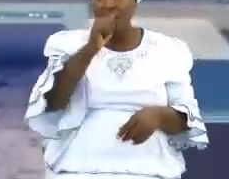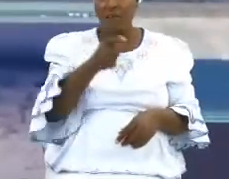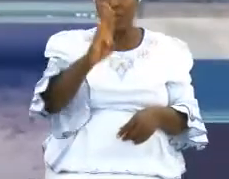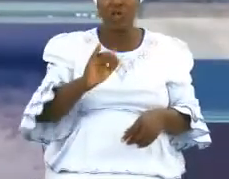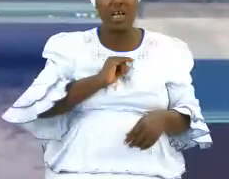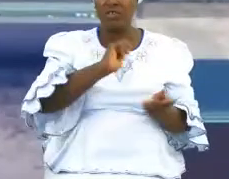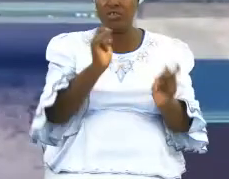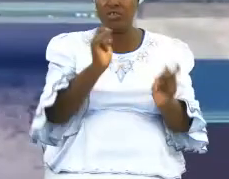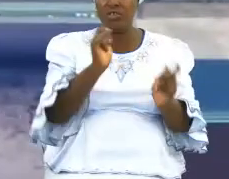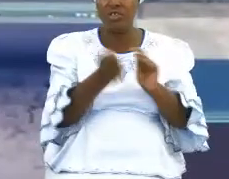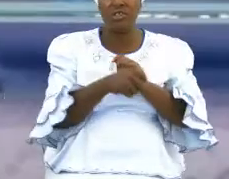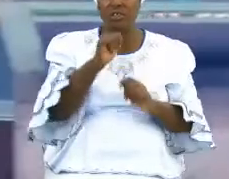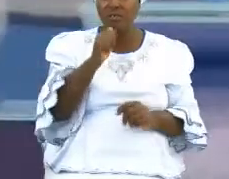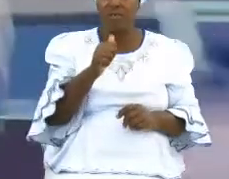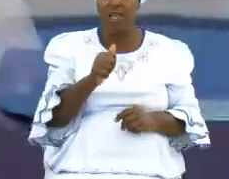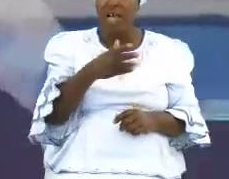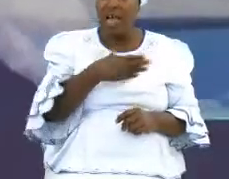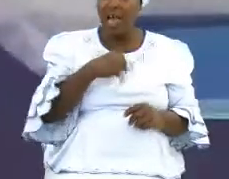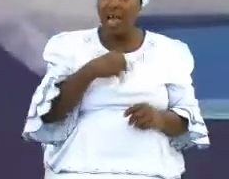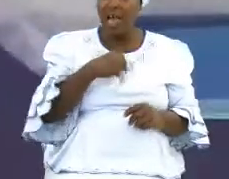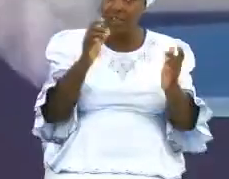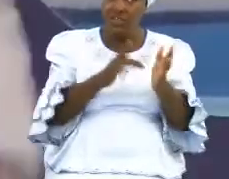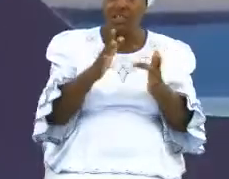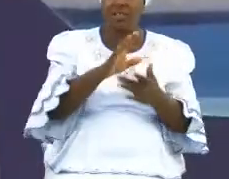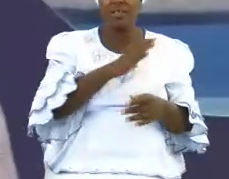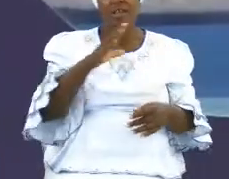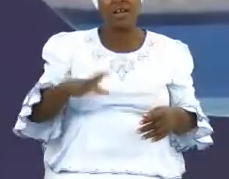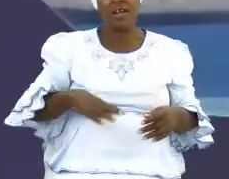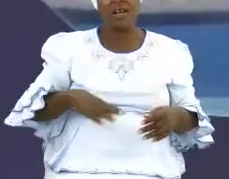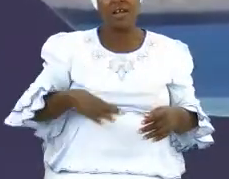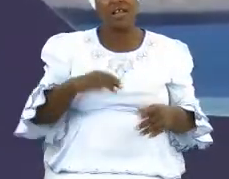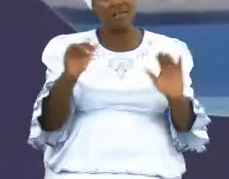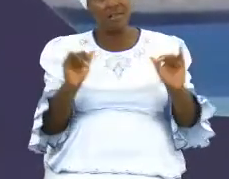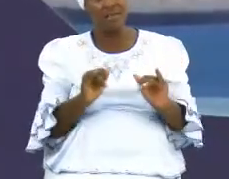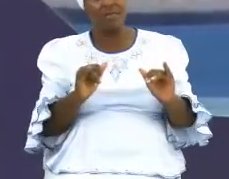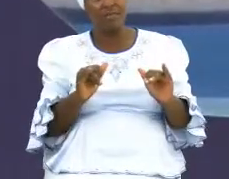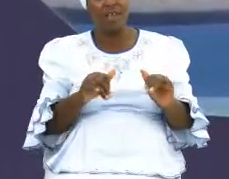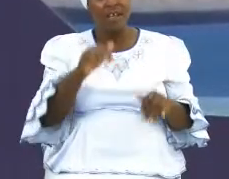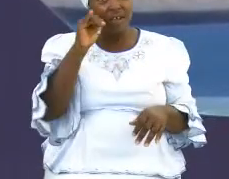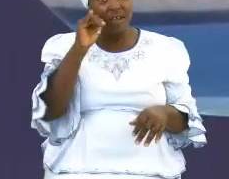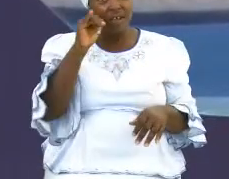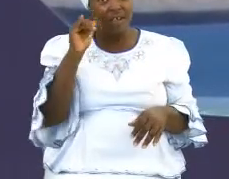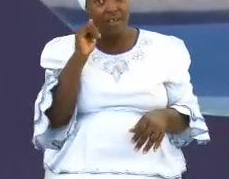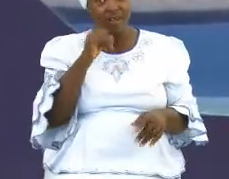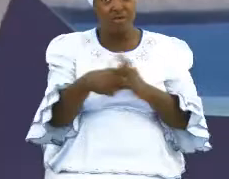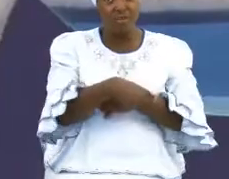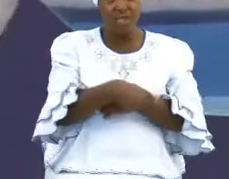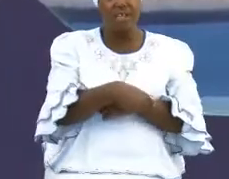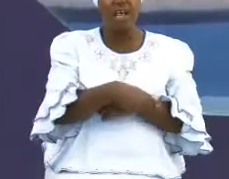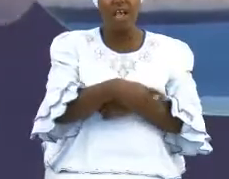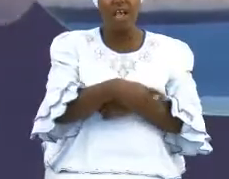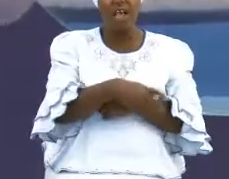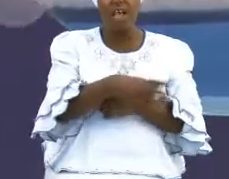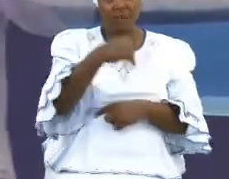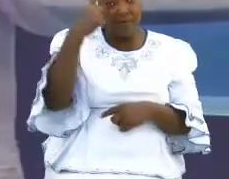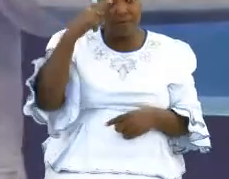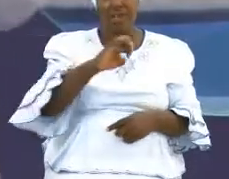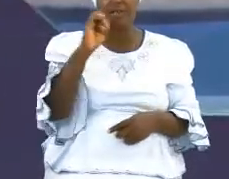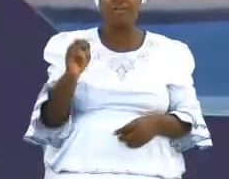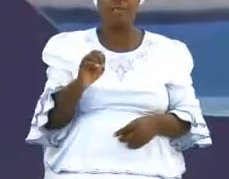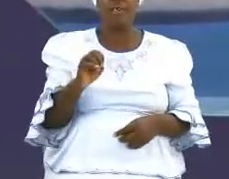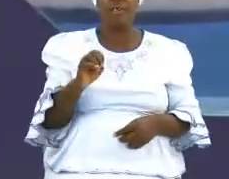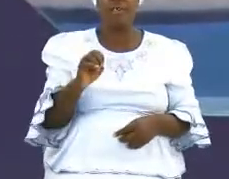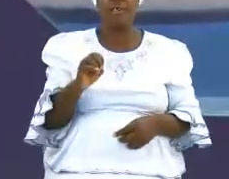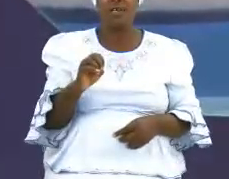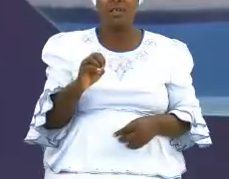not, and Jesus Christ the same yesterday, today, and forever.